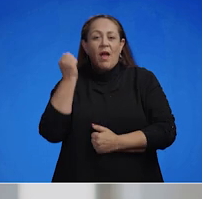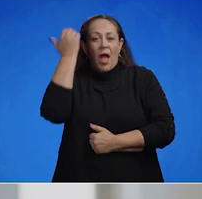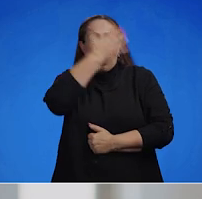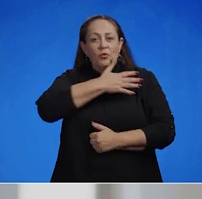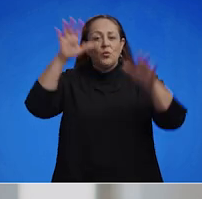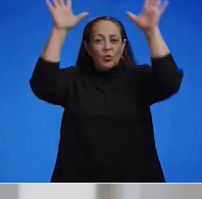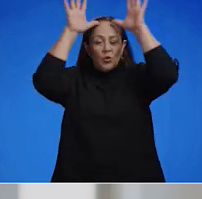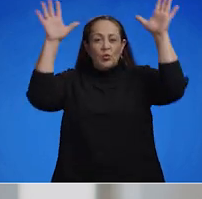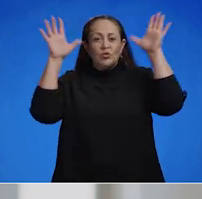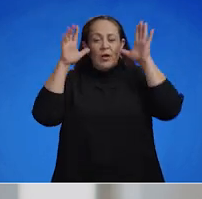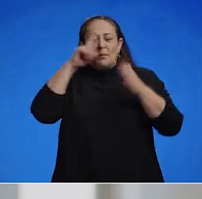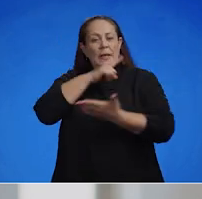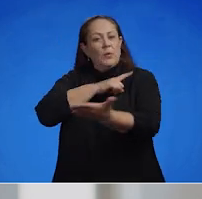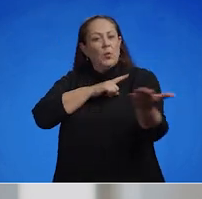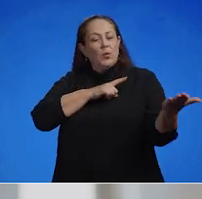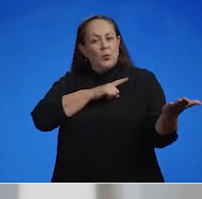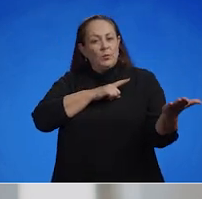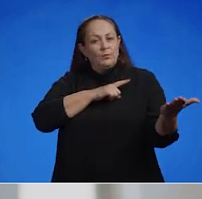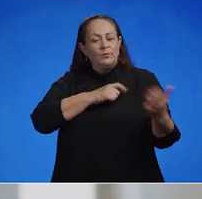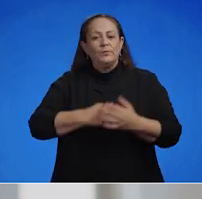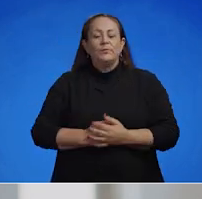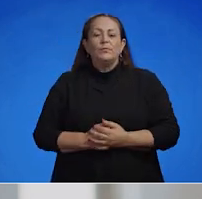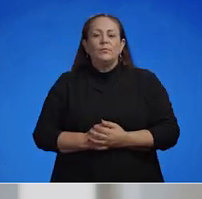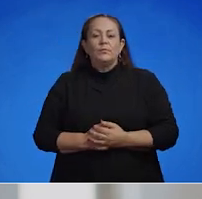Torres Strait Islander peoples.